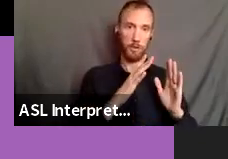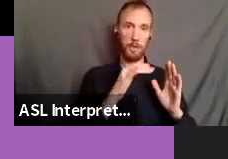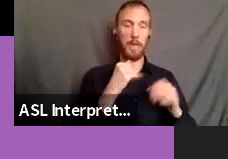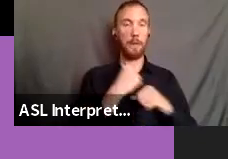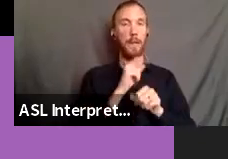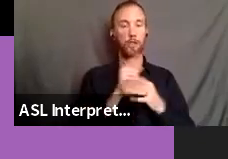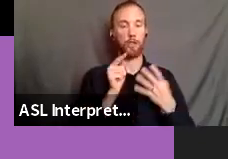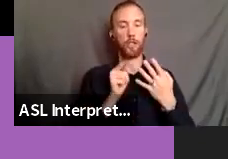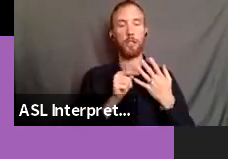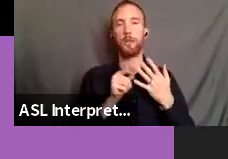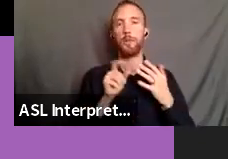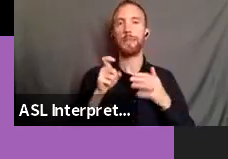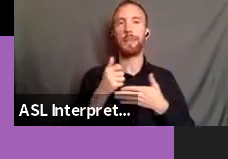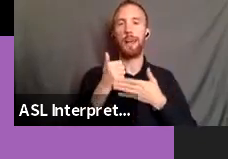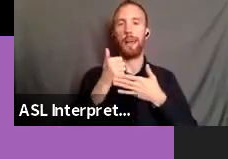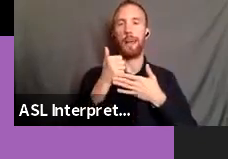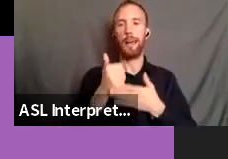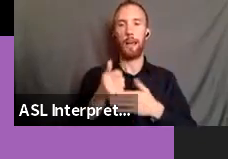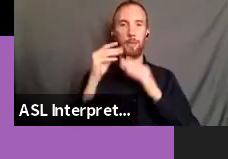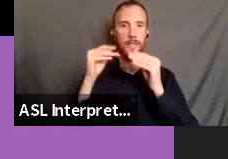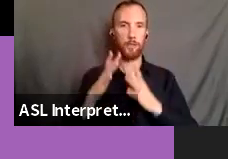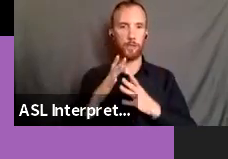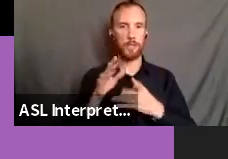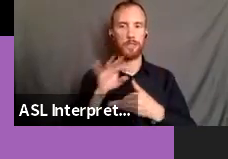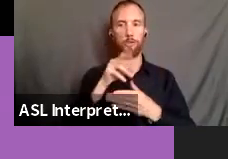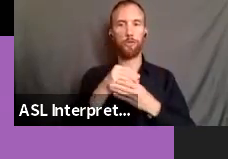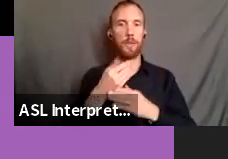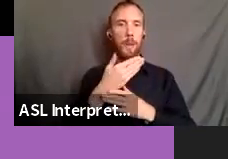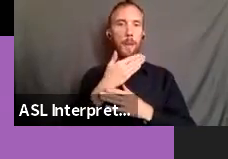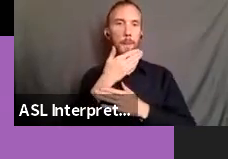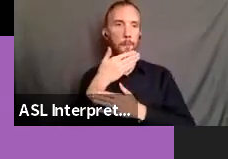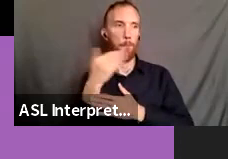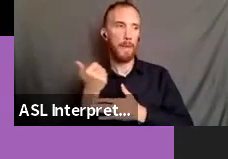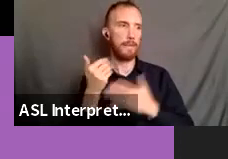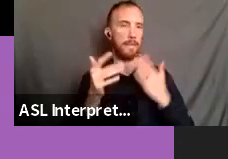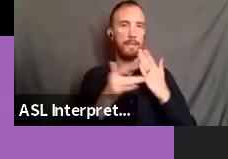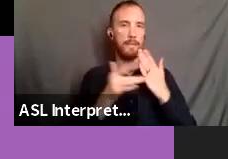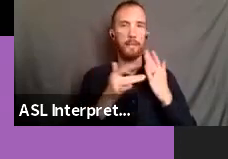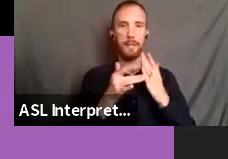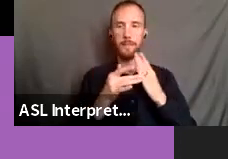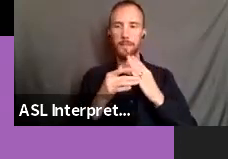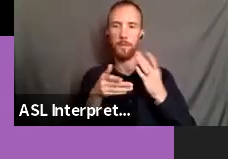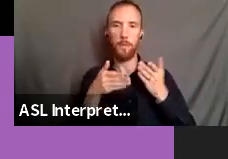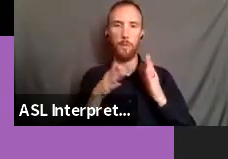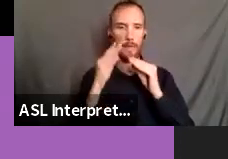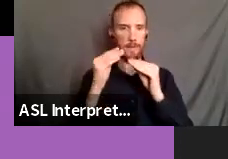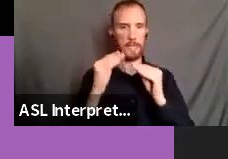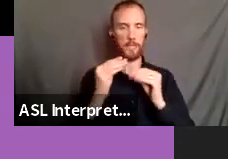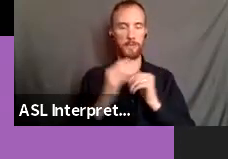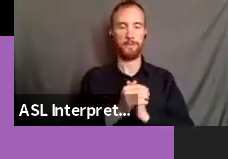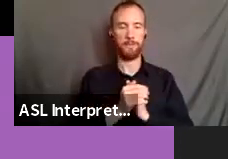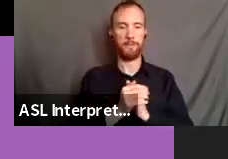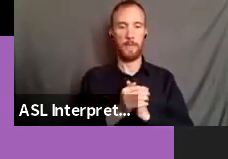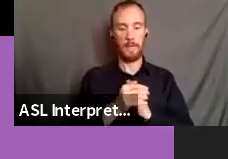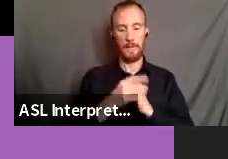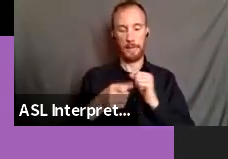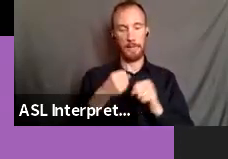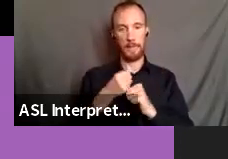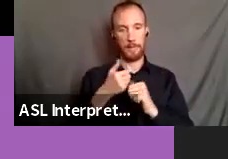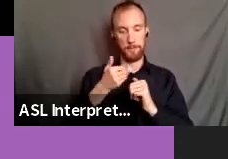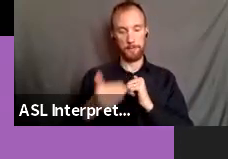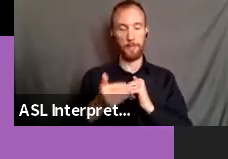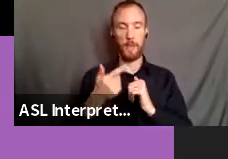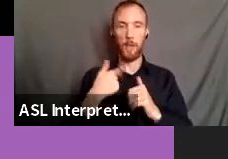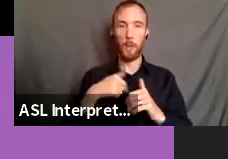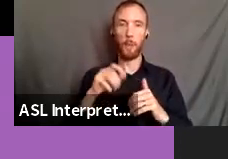learning best practices that are responsive to student needs in the year ahead we seek to collectively respond to these